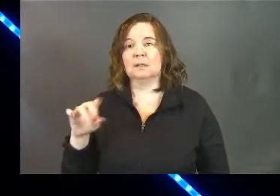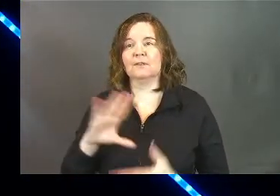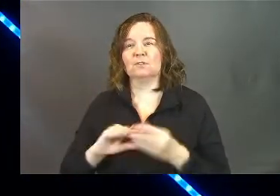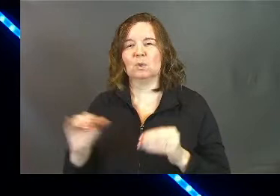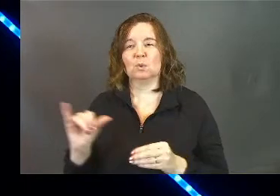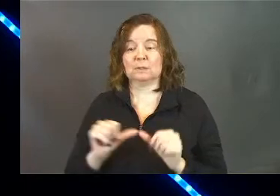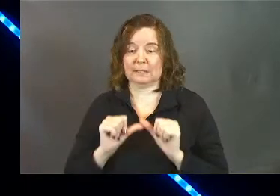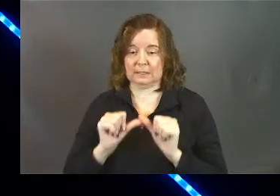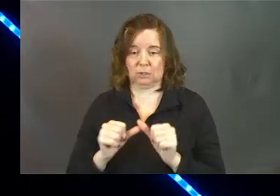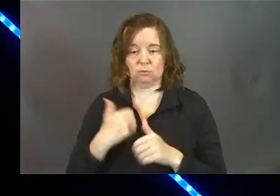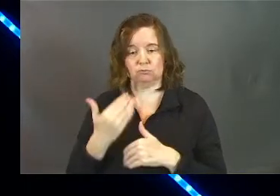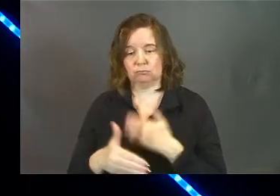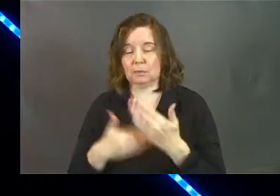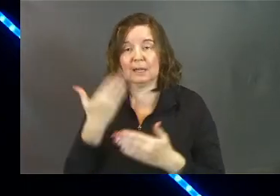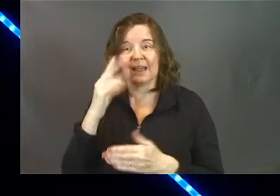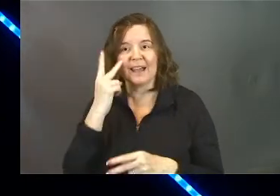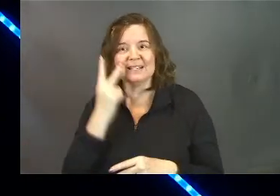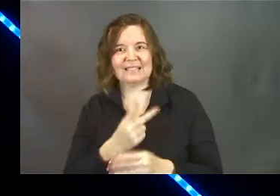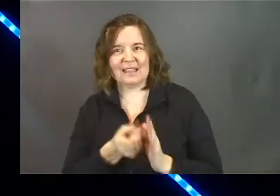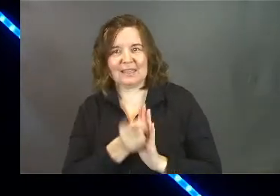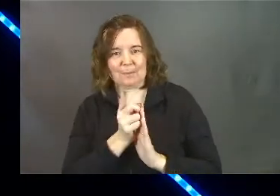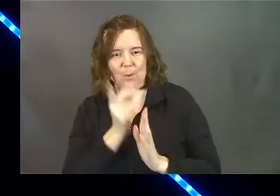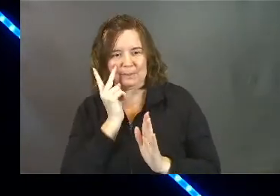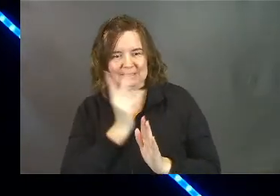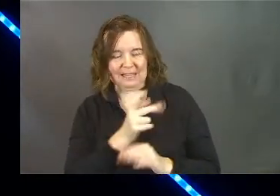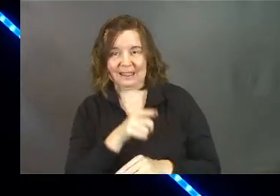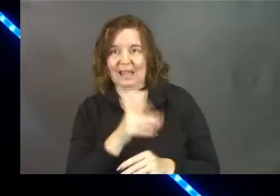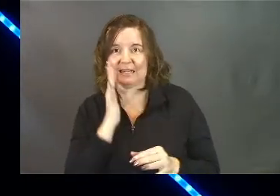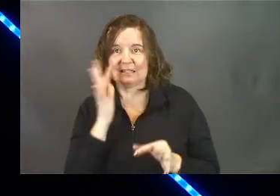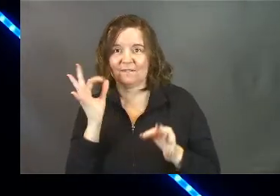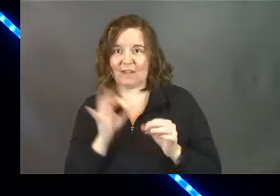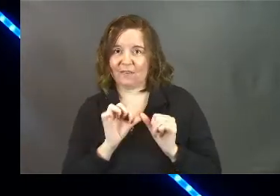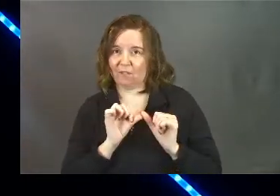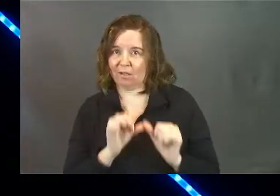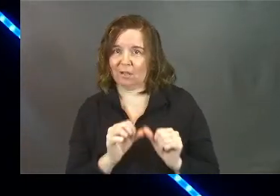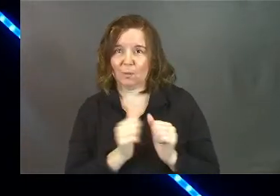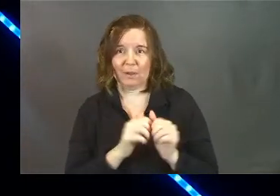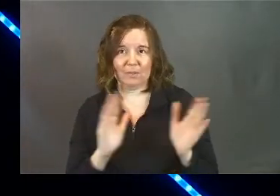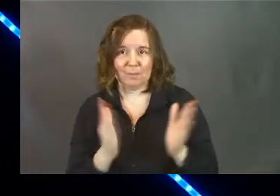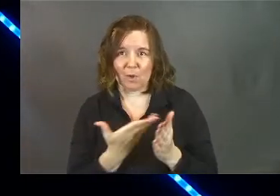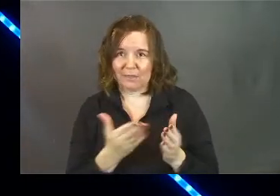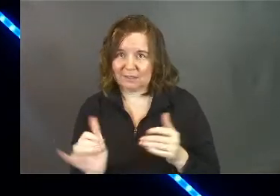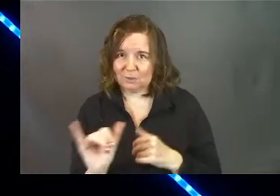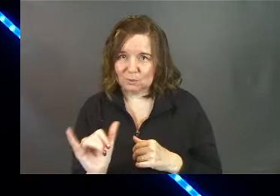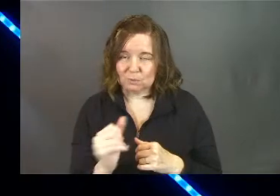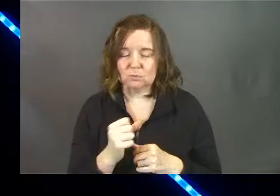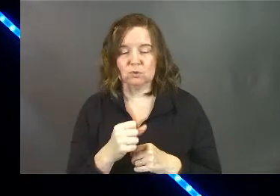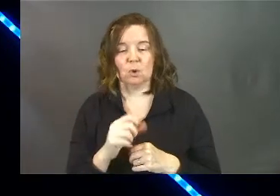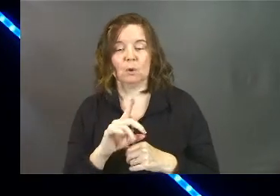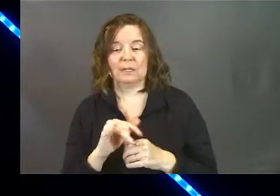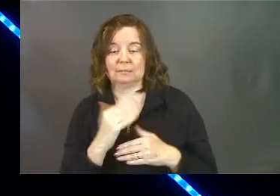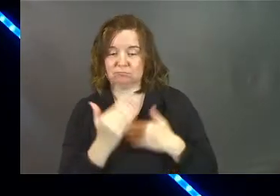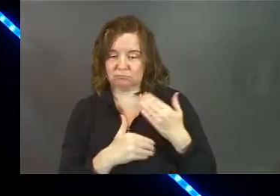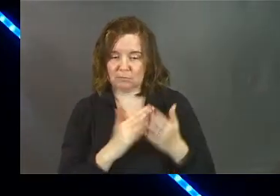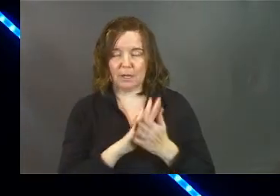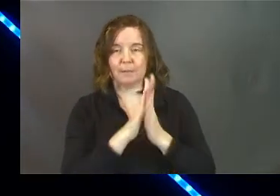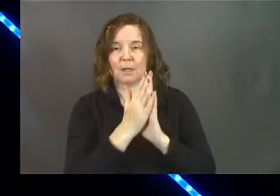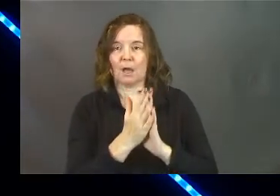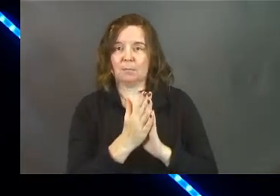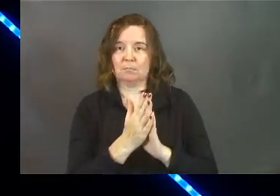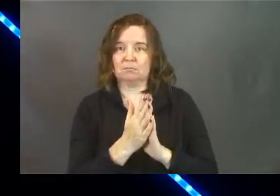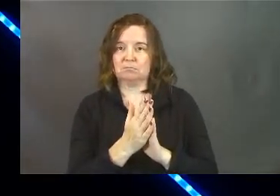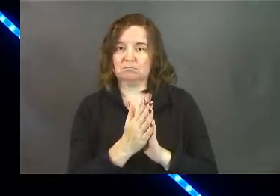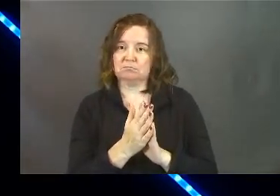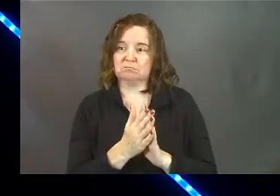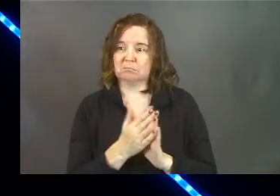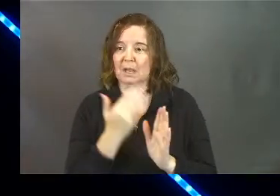of continues. God sees that moment, sees that he's faithful with this small thing. And so David's story continues. He becomes a pretty